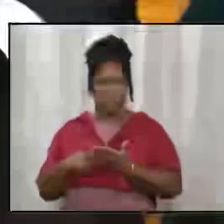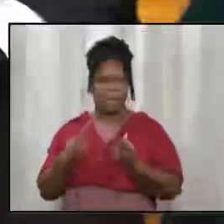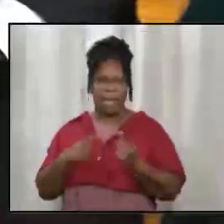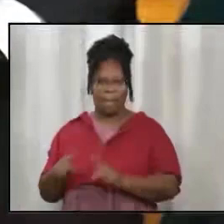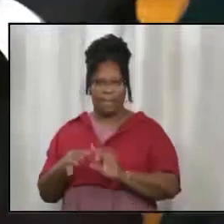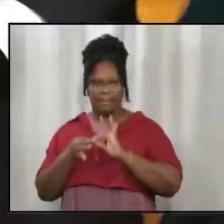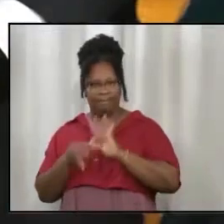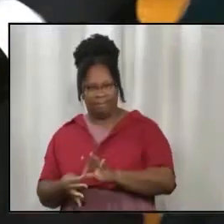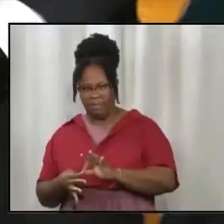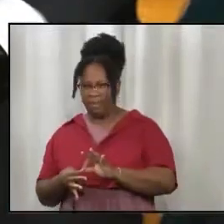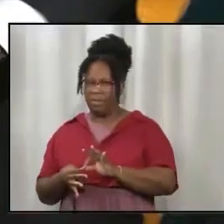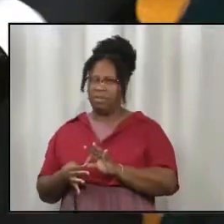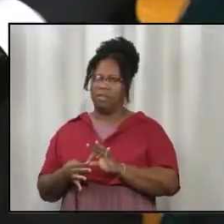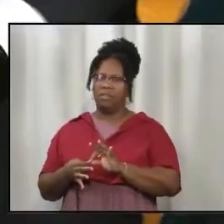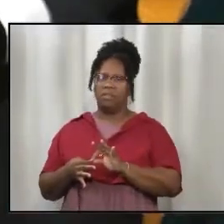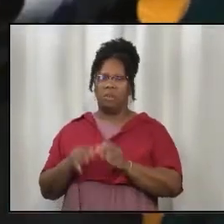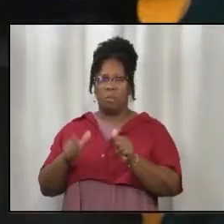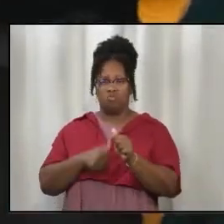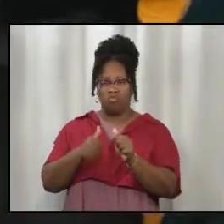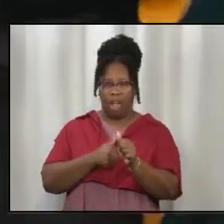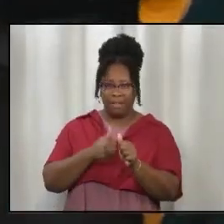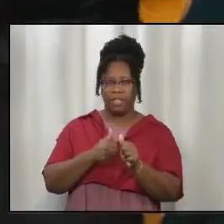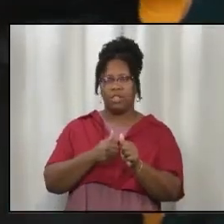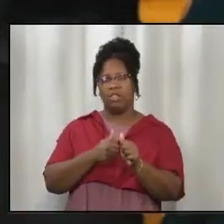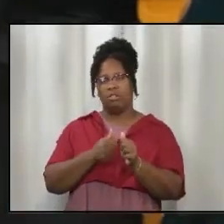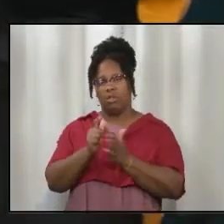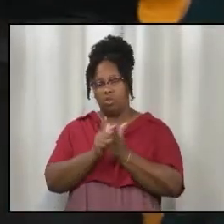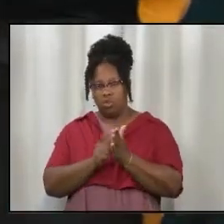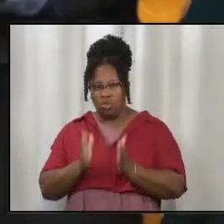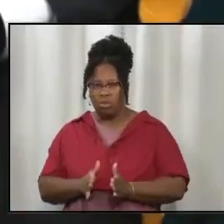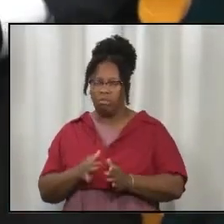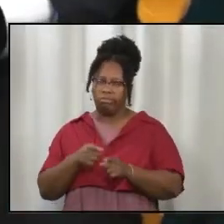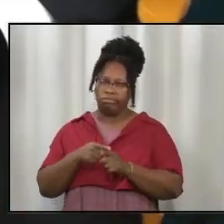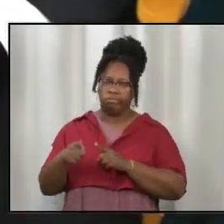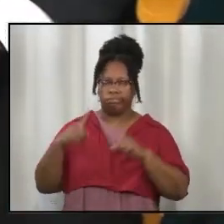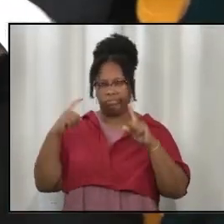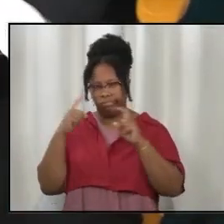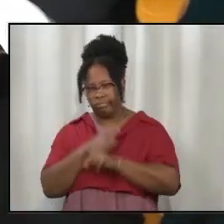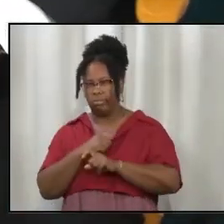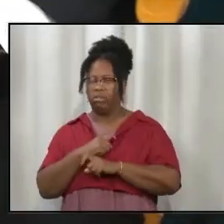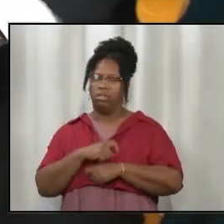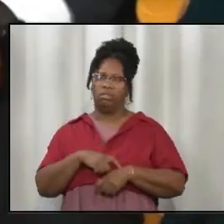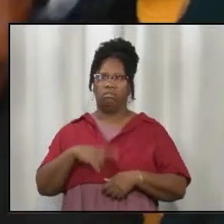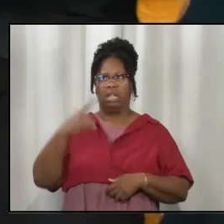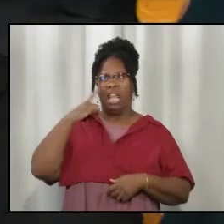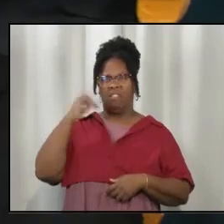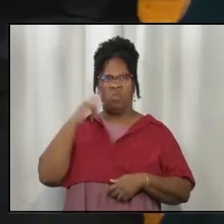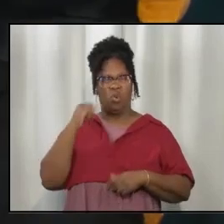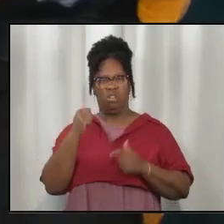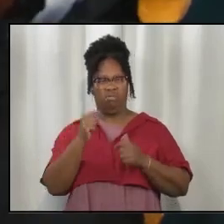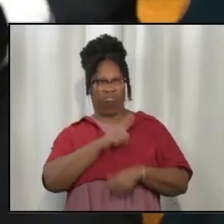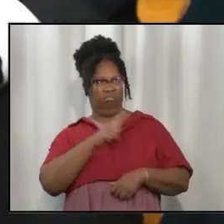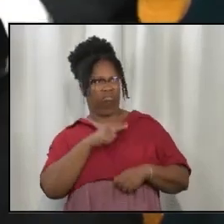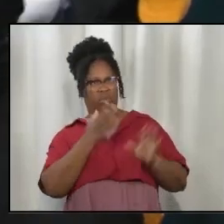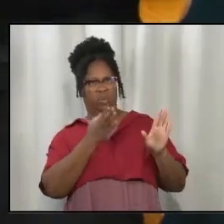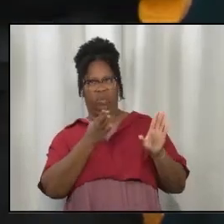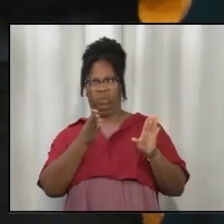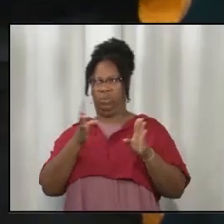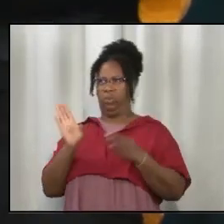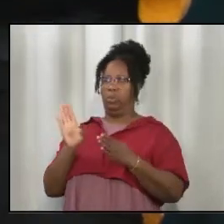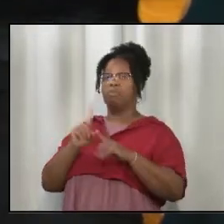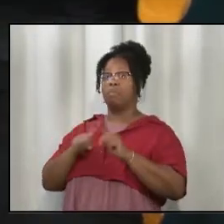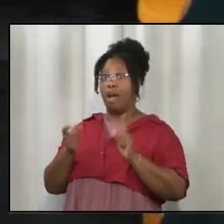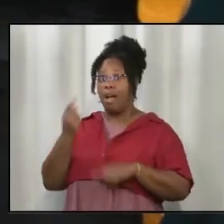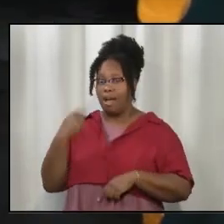the complexities of prosecution, the shifting legislative landscape in California. But we want to offer hope that